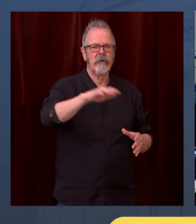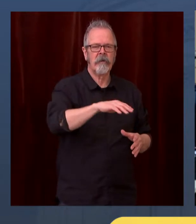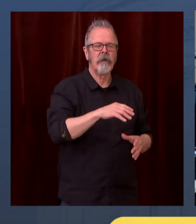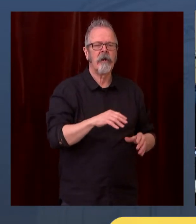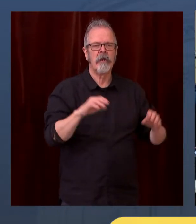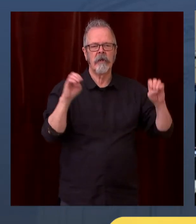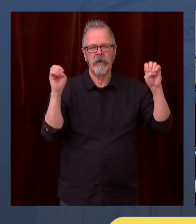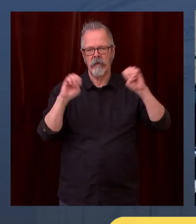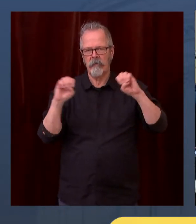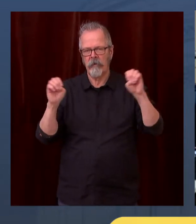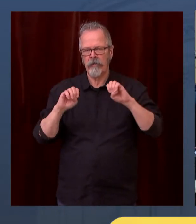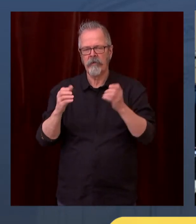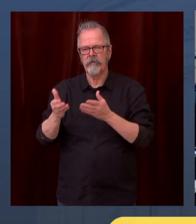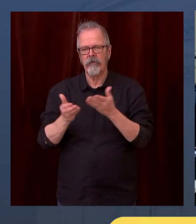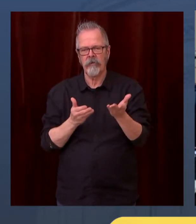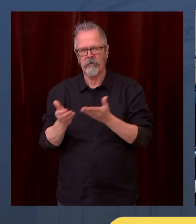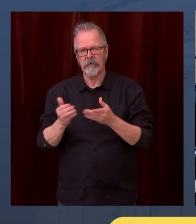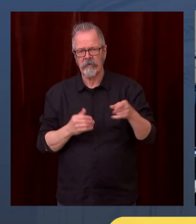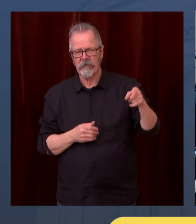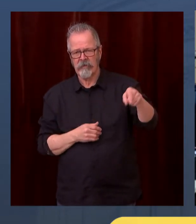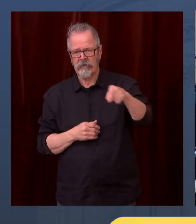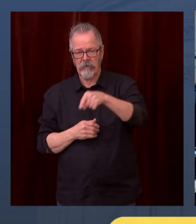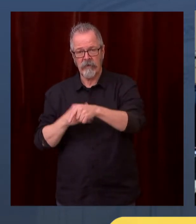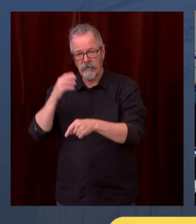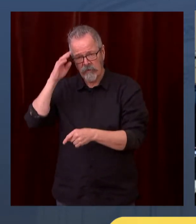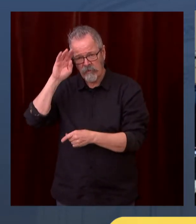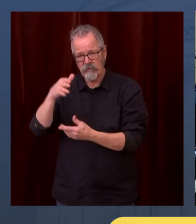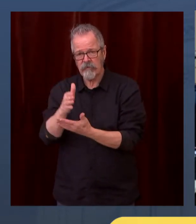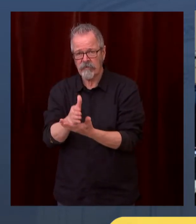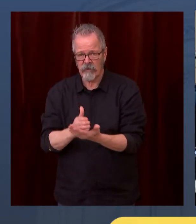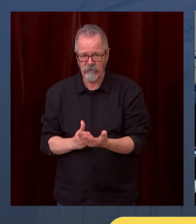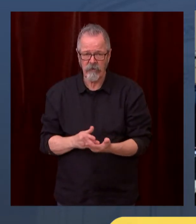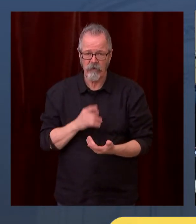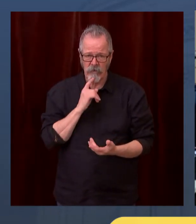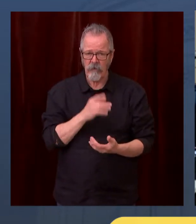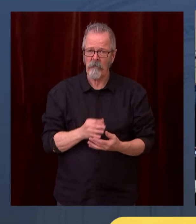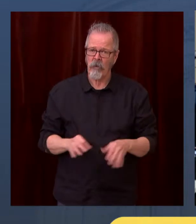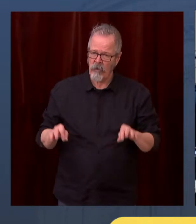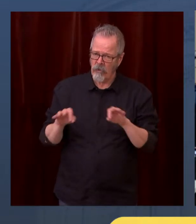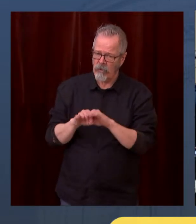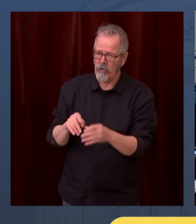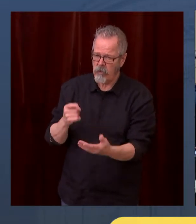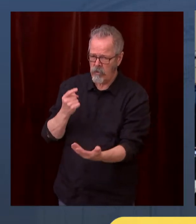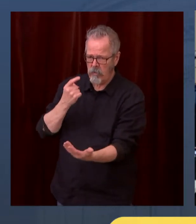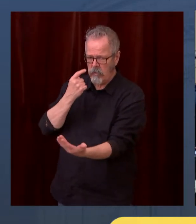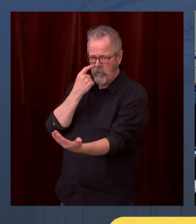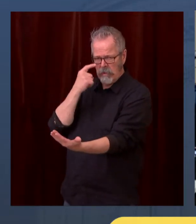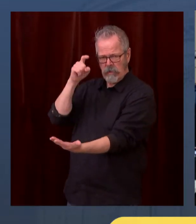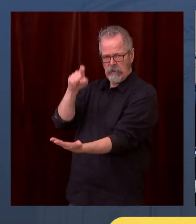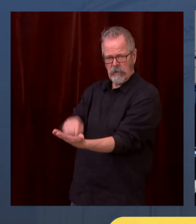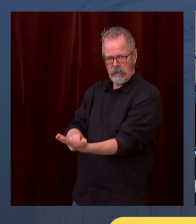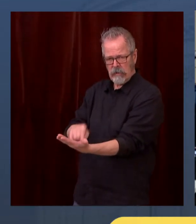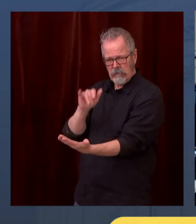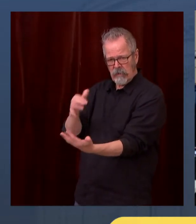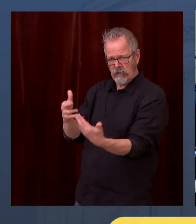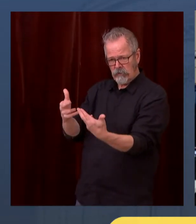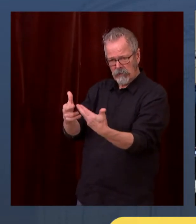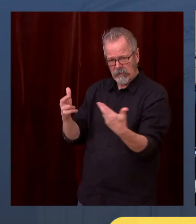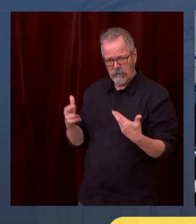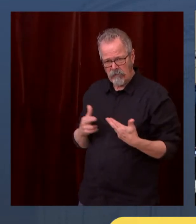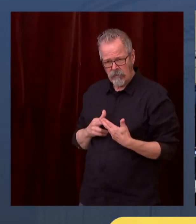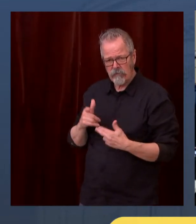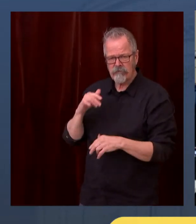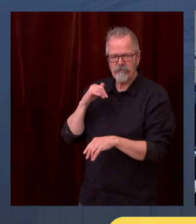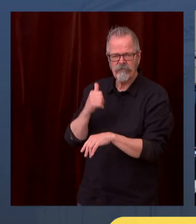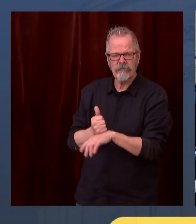And I know that was mentioned in the question, but I think it's important to call out and emphasize that those regions have existed